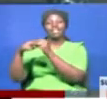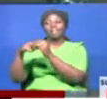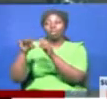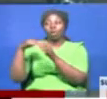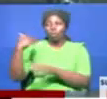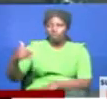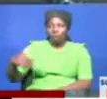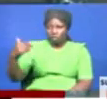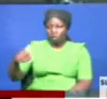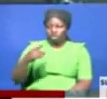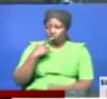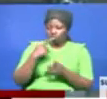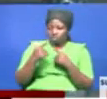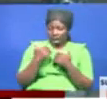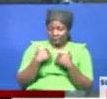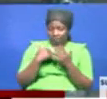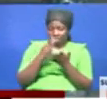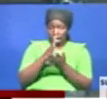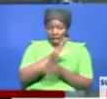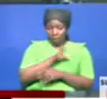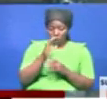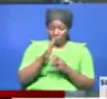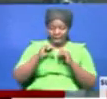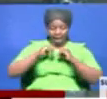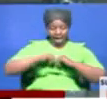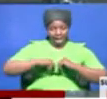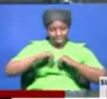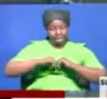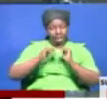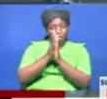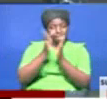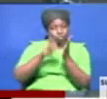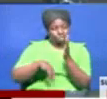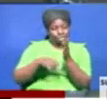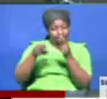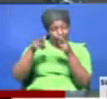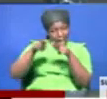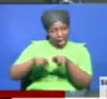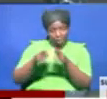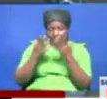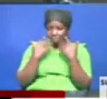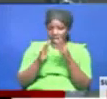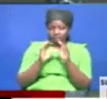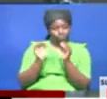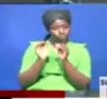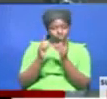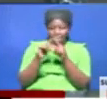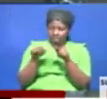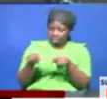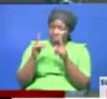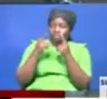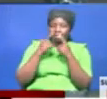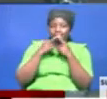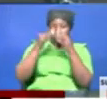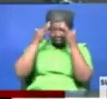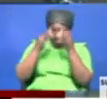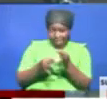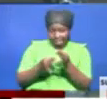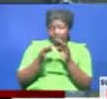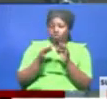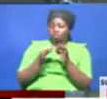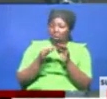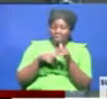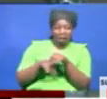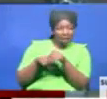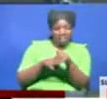talk that some commissioners did not necessarily agree with what was being done, but they decided to hang together.